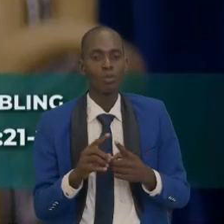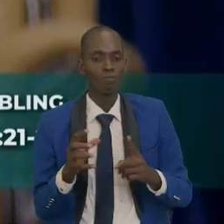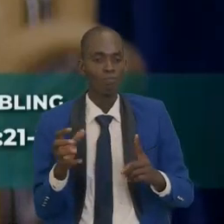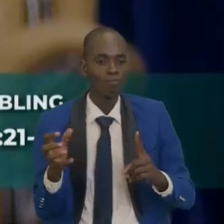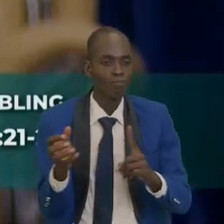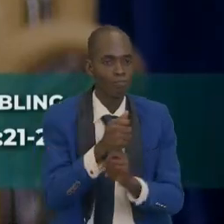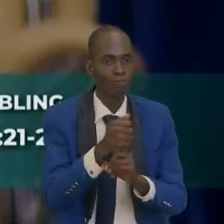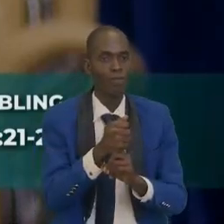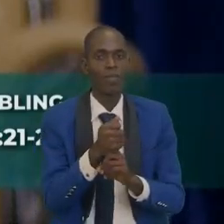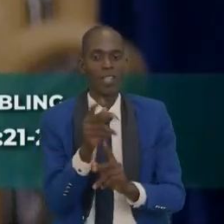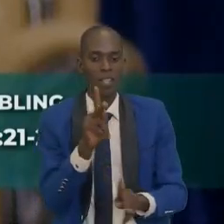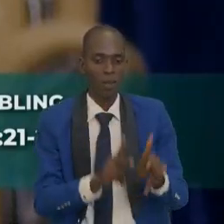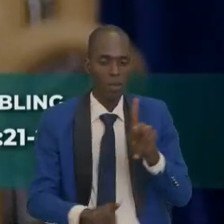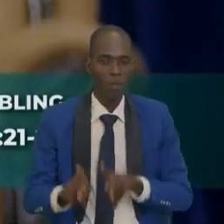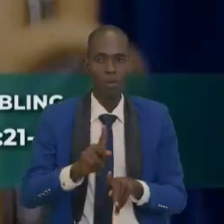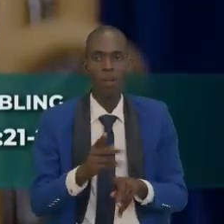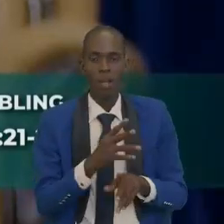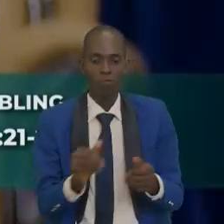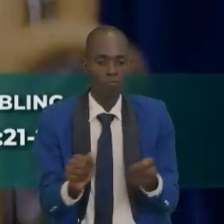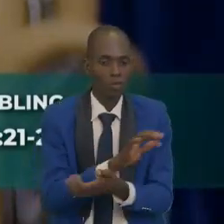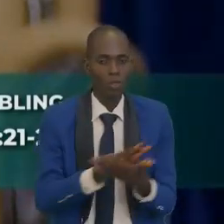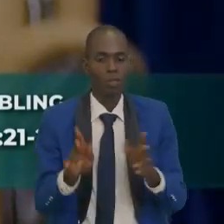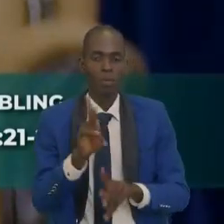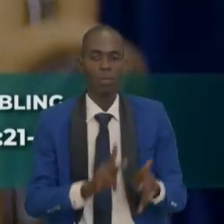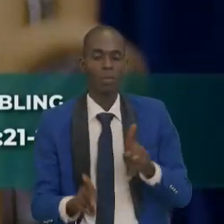them swallow them up destroy them